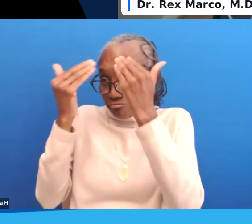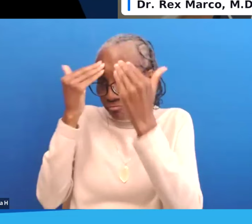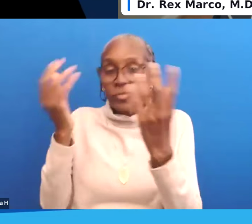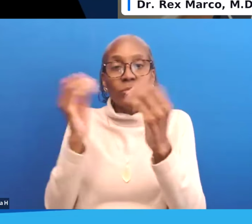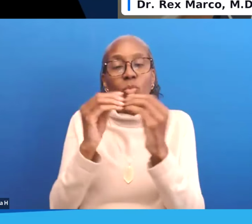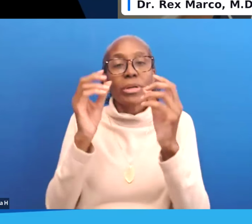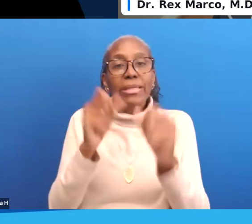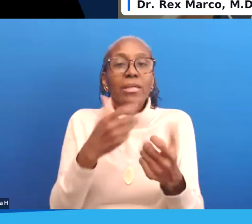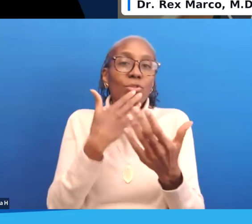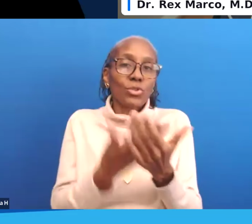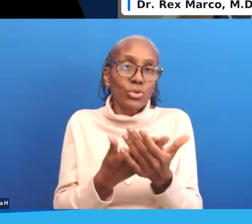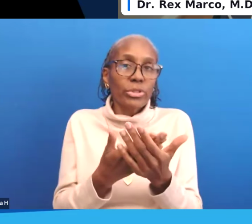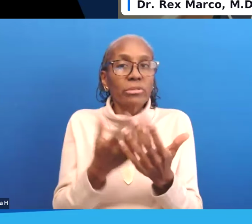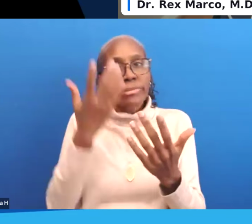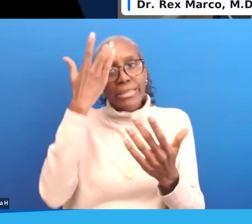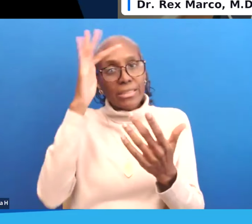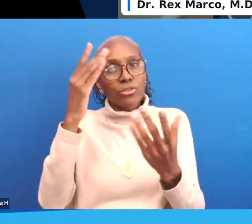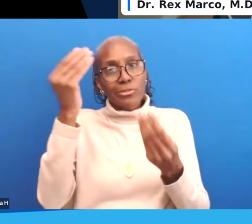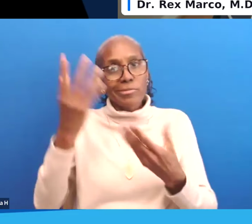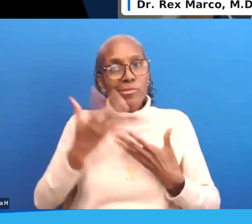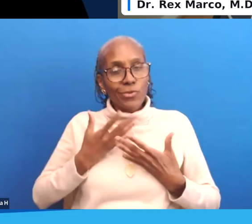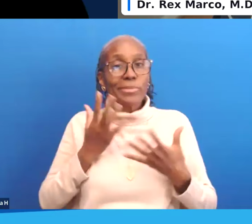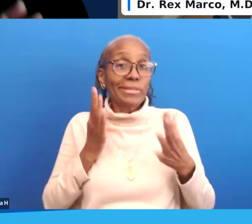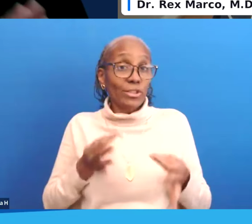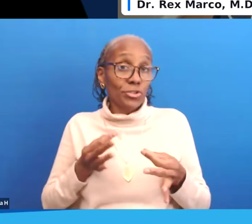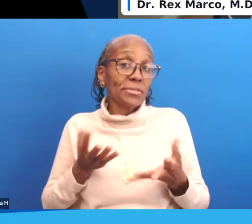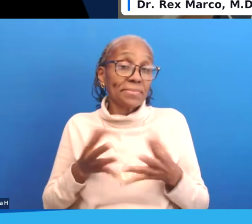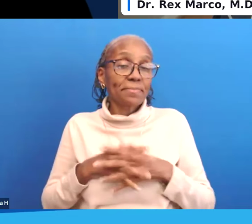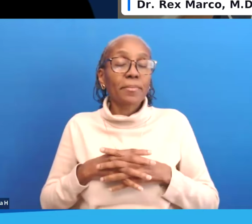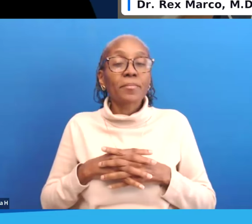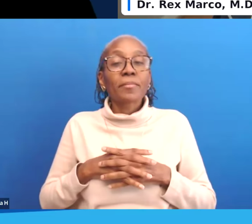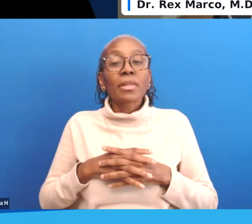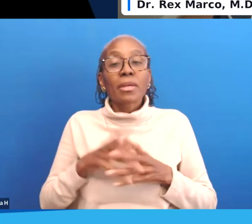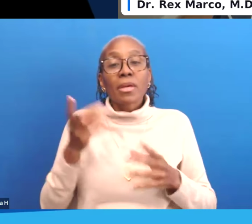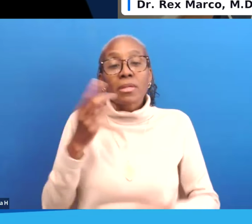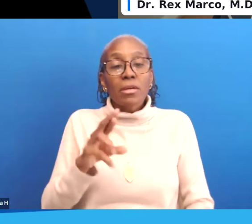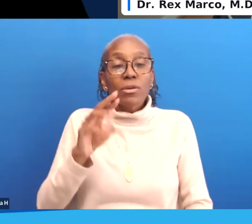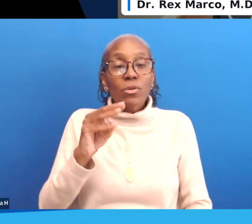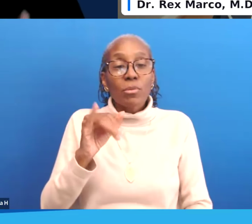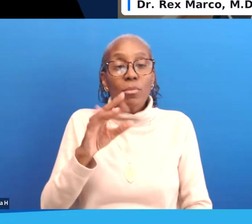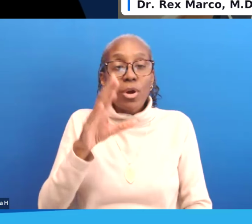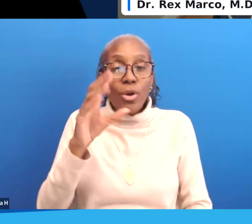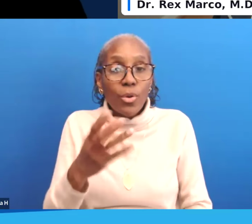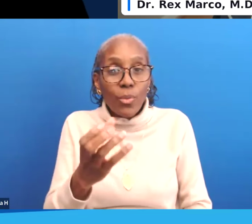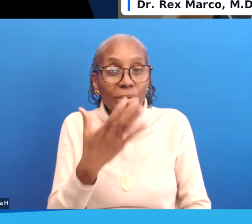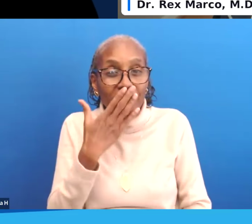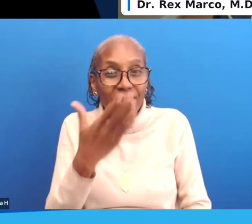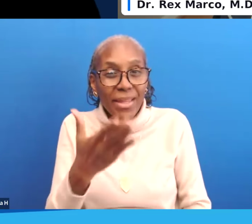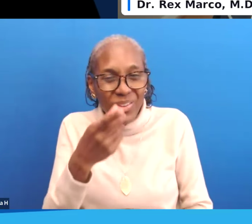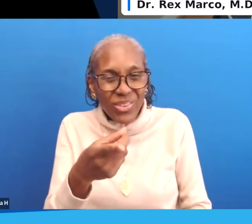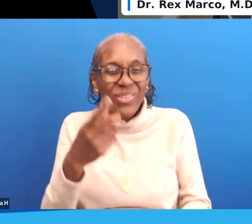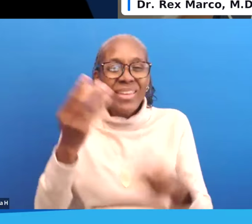make good and intelligently informed decisions. And Dr. Marco, I would like to thank you